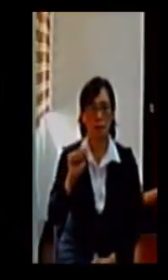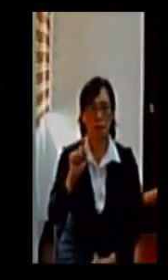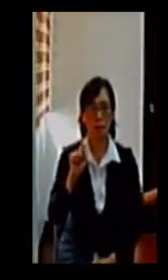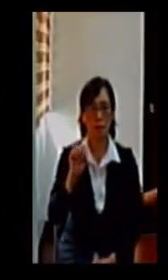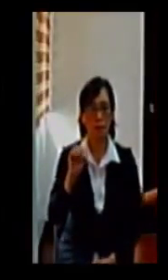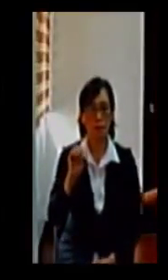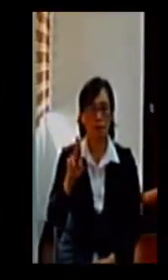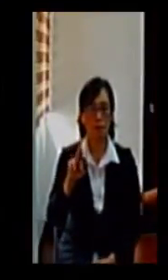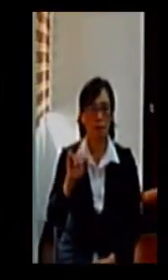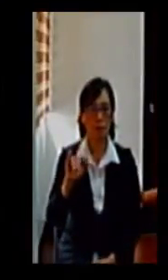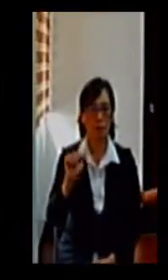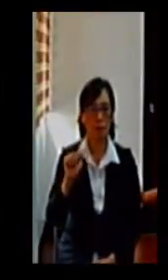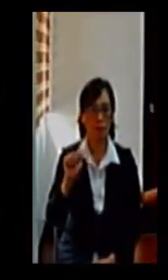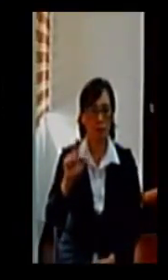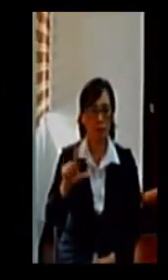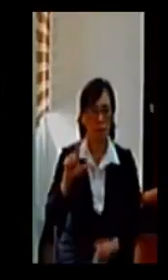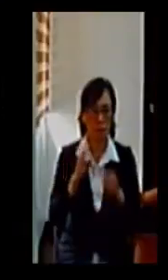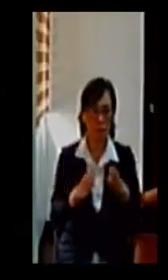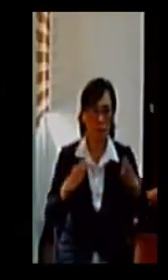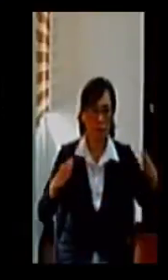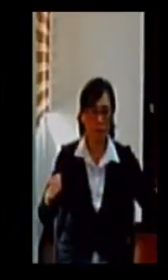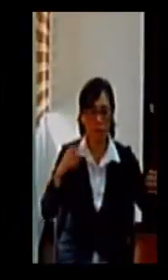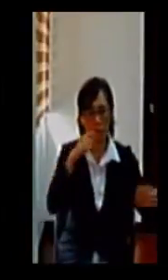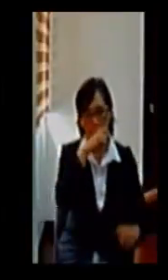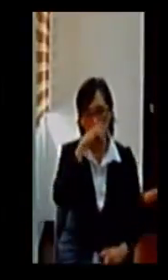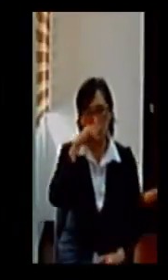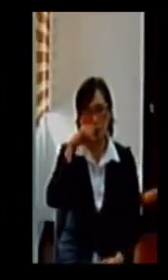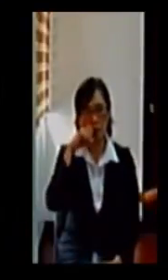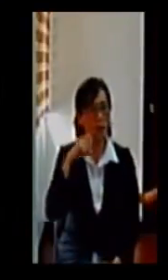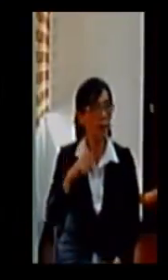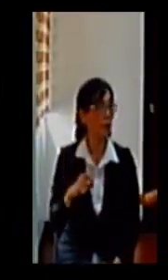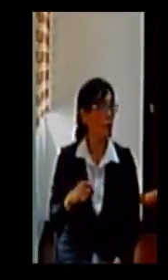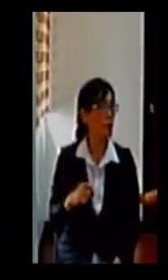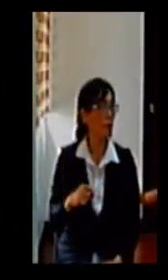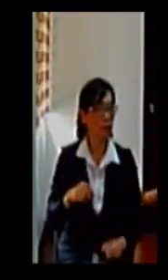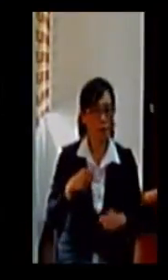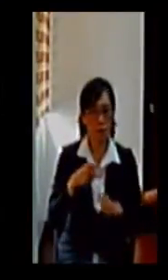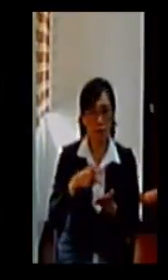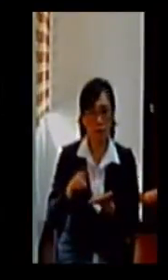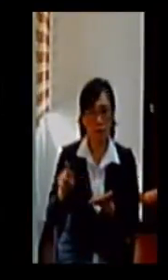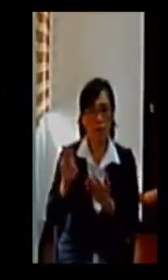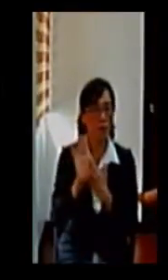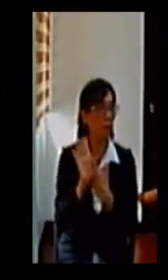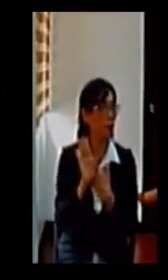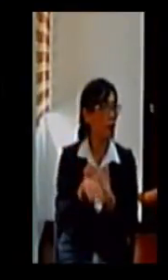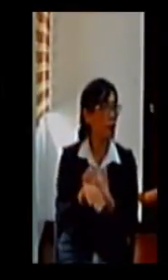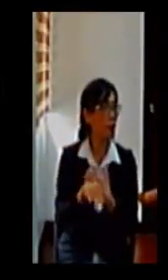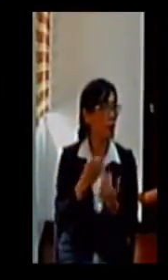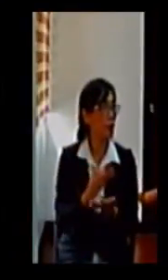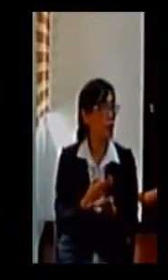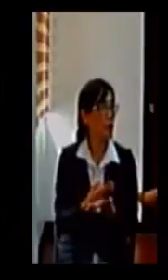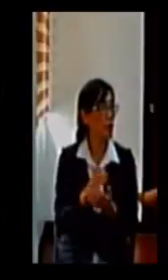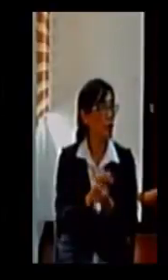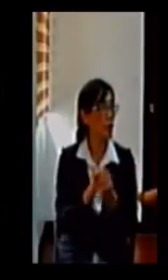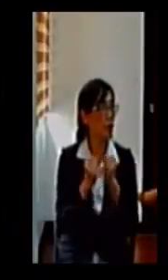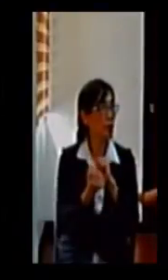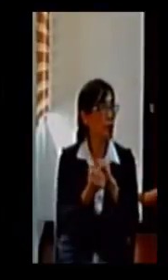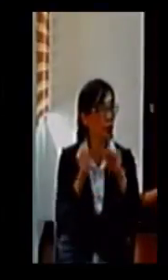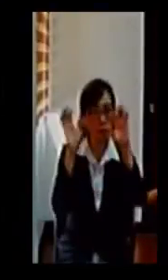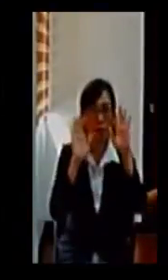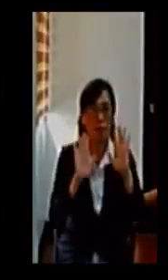will feel the, you know, biggest brunt of the payback, if you like, of climate change. And so I